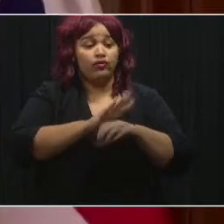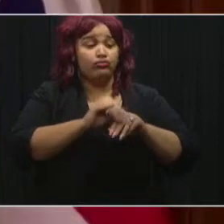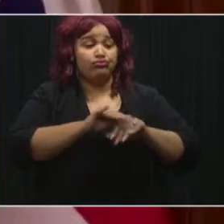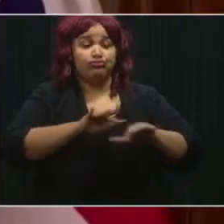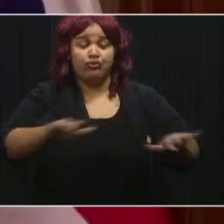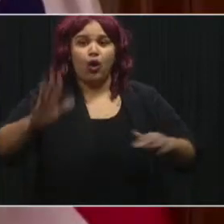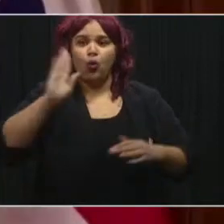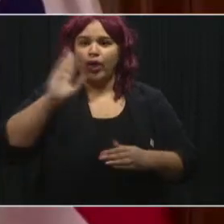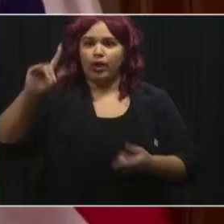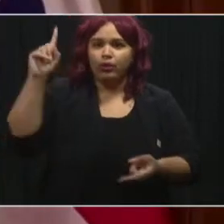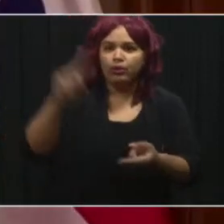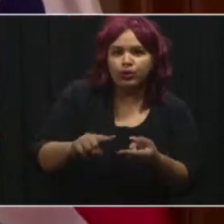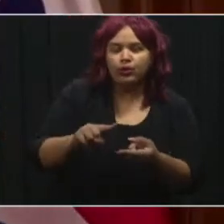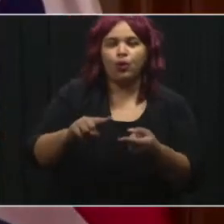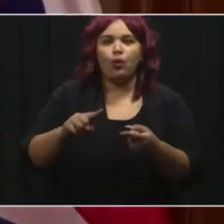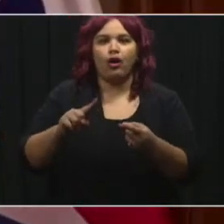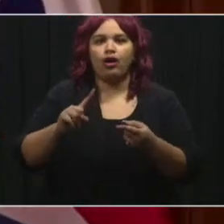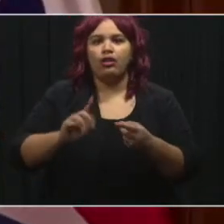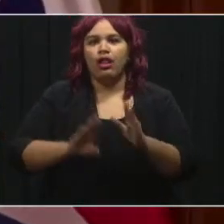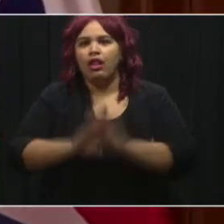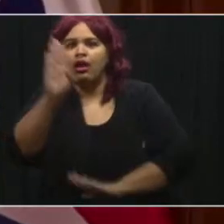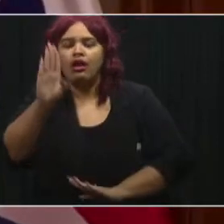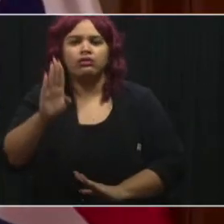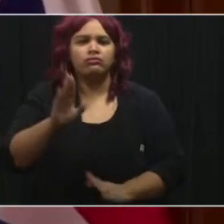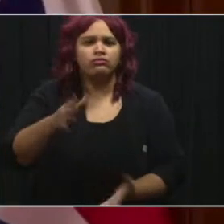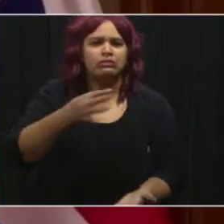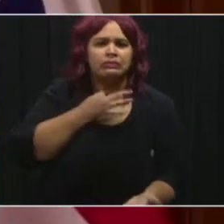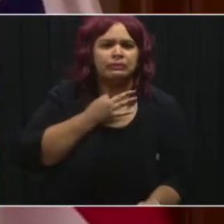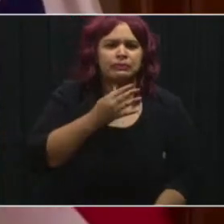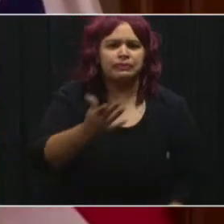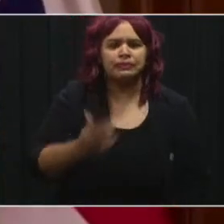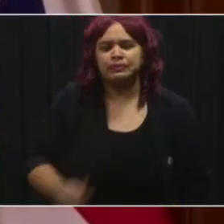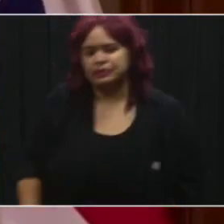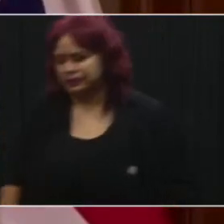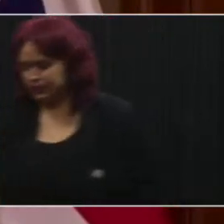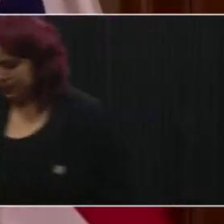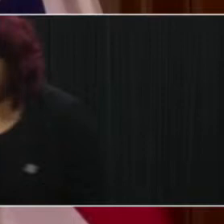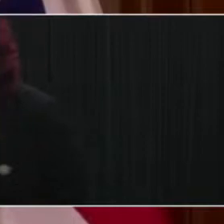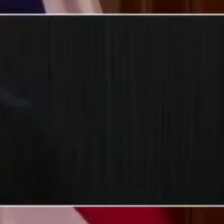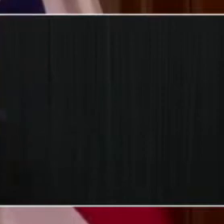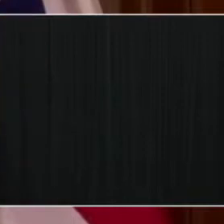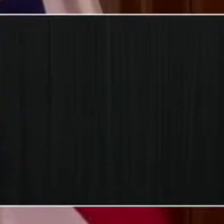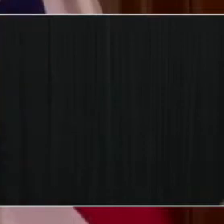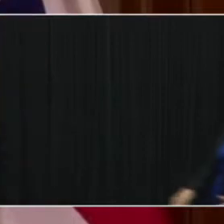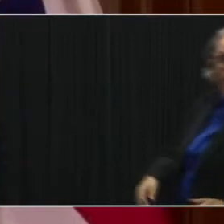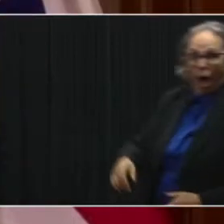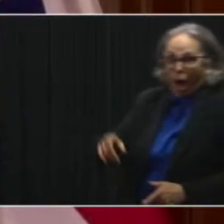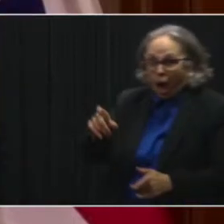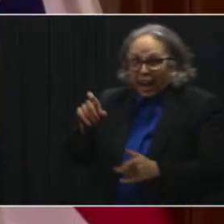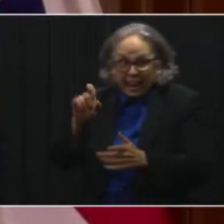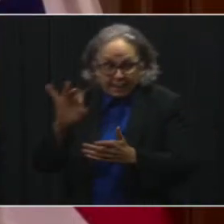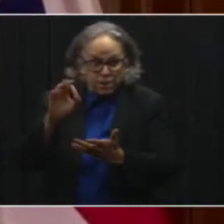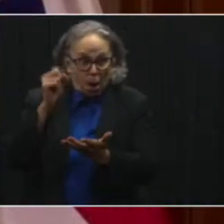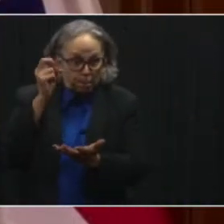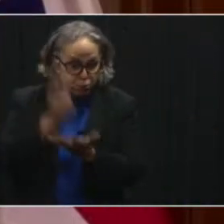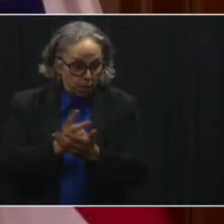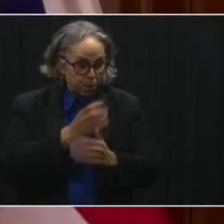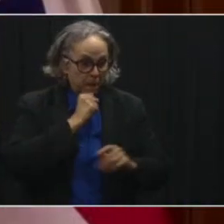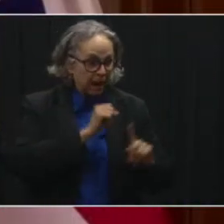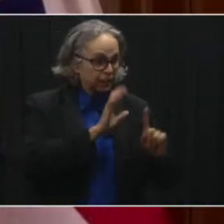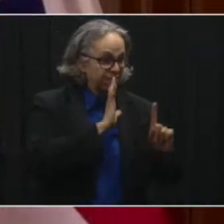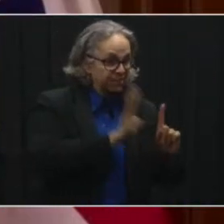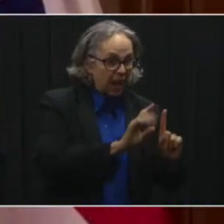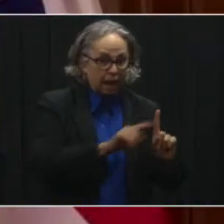Well, it certainly is going to help. And, you know, I think it'll make families,